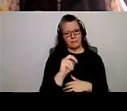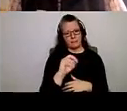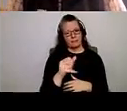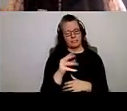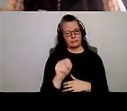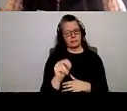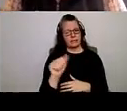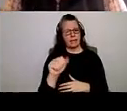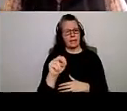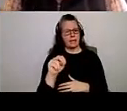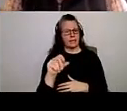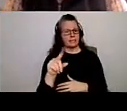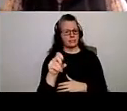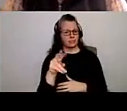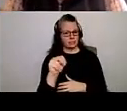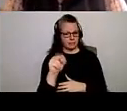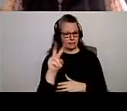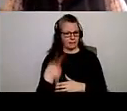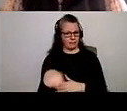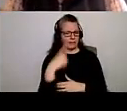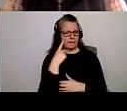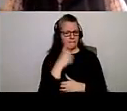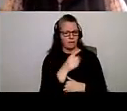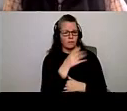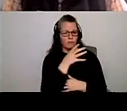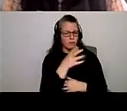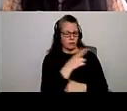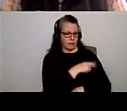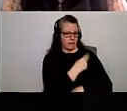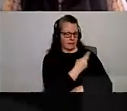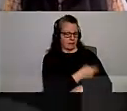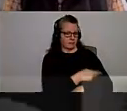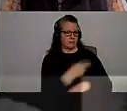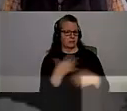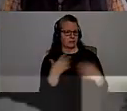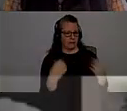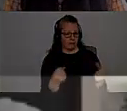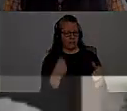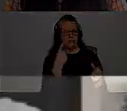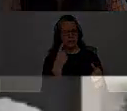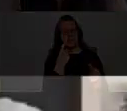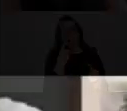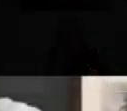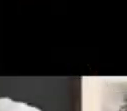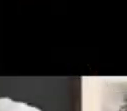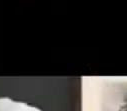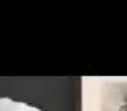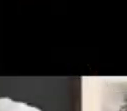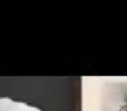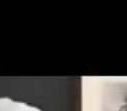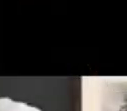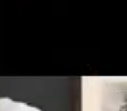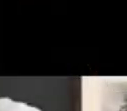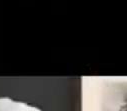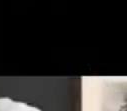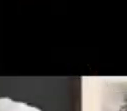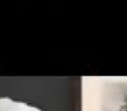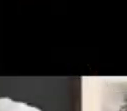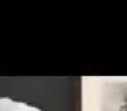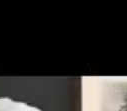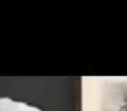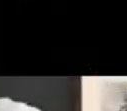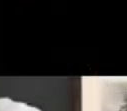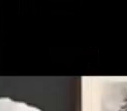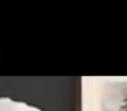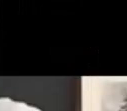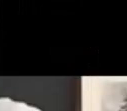Rural Health and Hospitals with the Colorado Hospital Association and a longtime hospital CEO by background. And I've been with CHA for